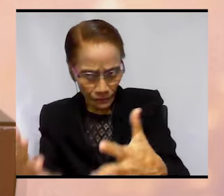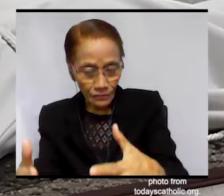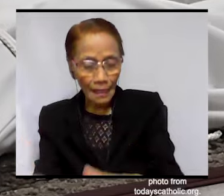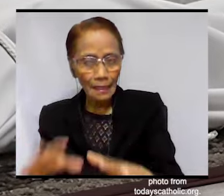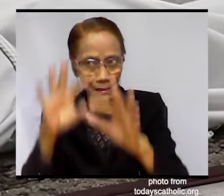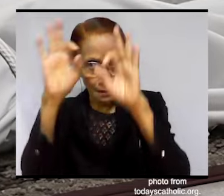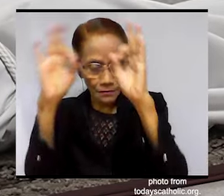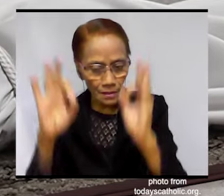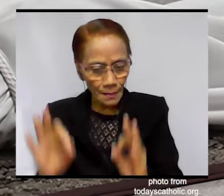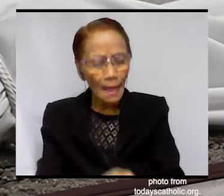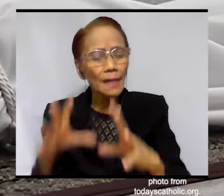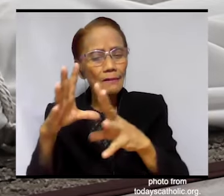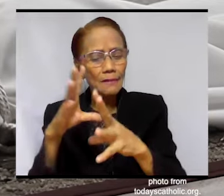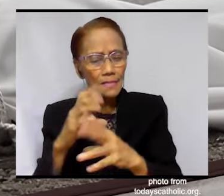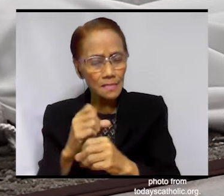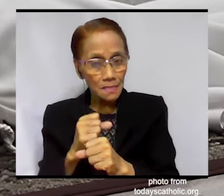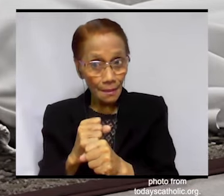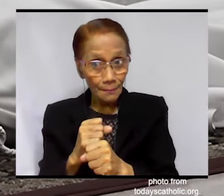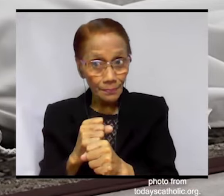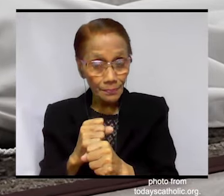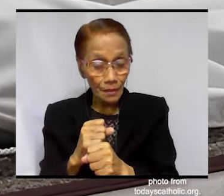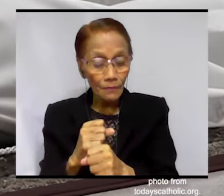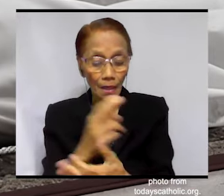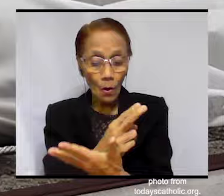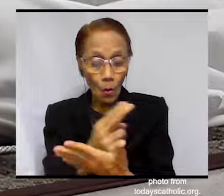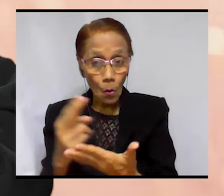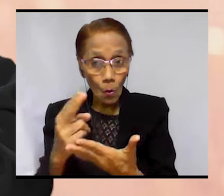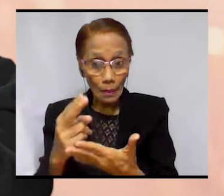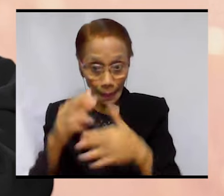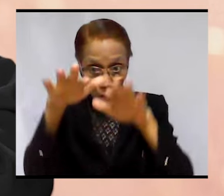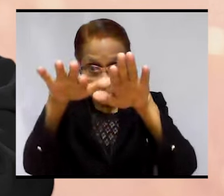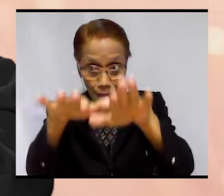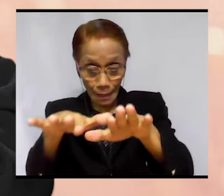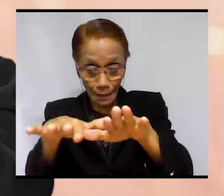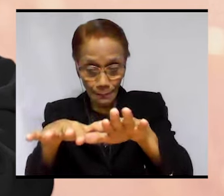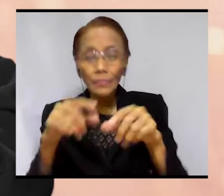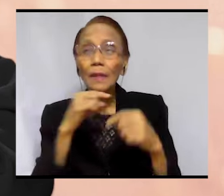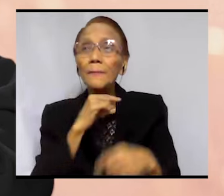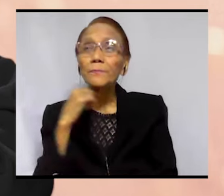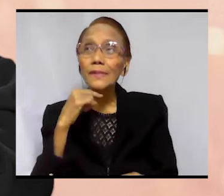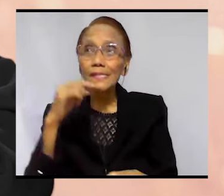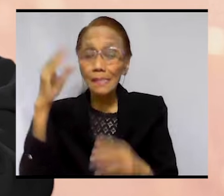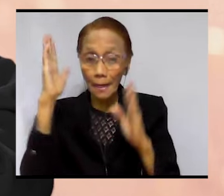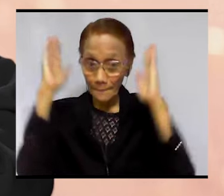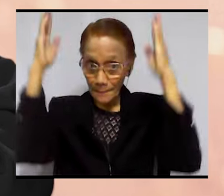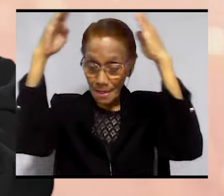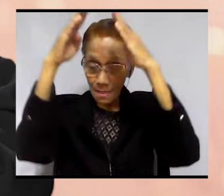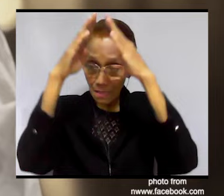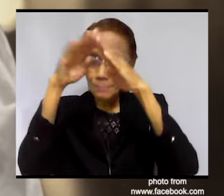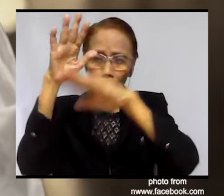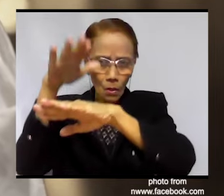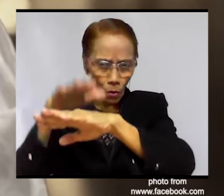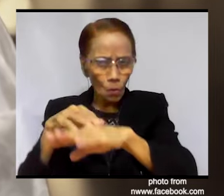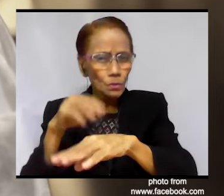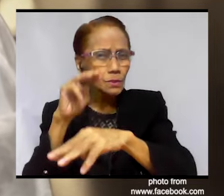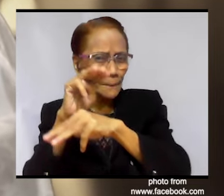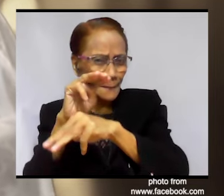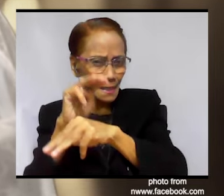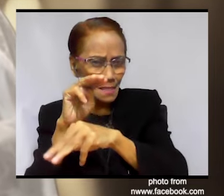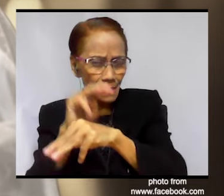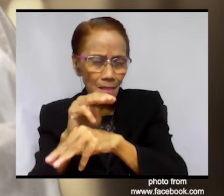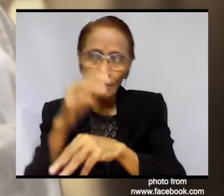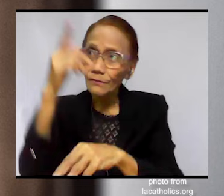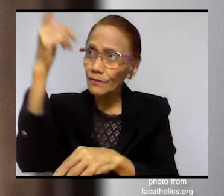formation, receives the sacrament of holy orders. The priests and bishops are called to minister through teaching